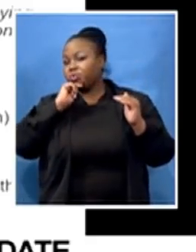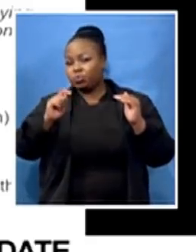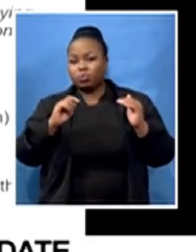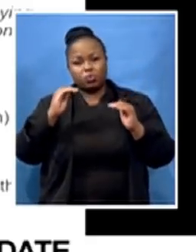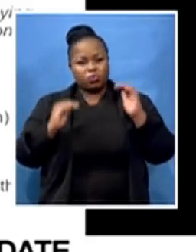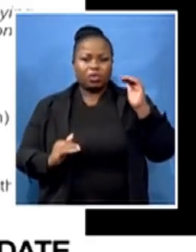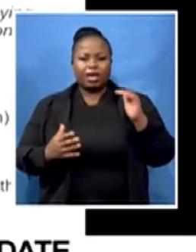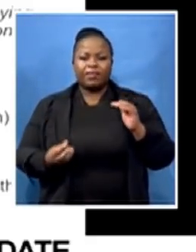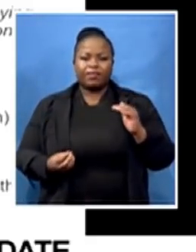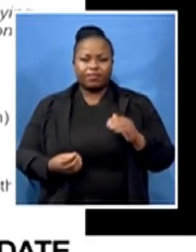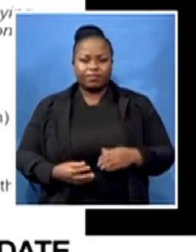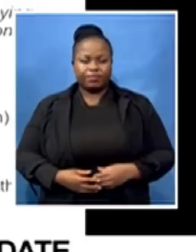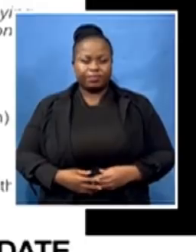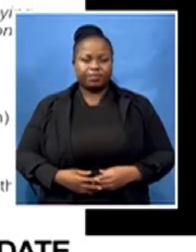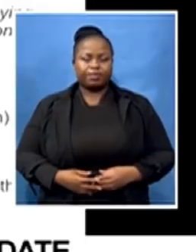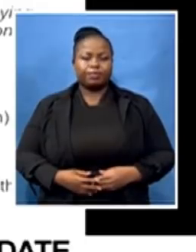We've seen